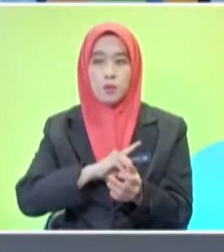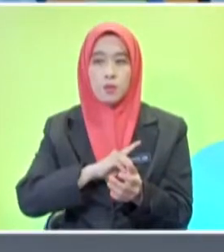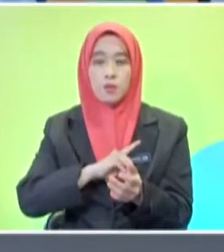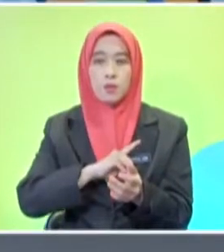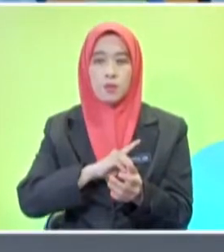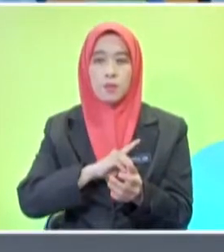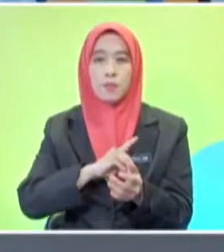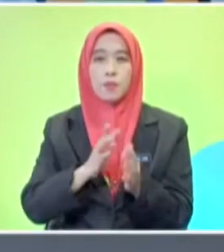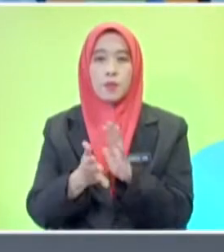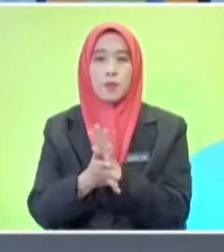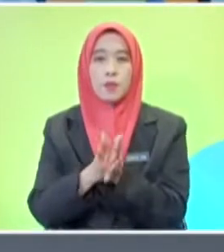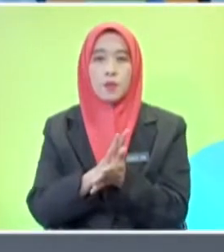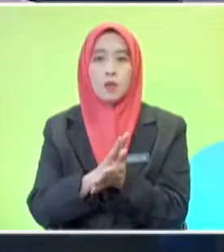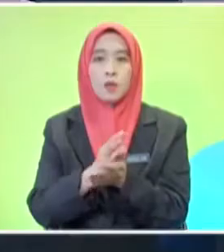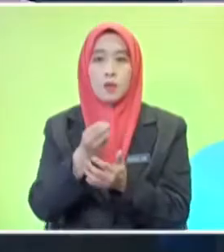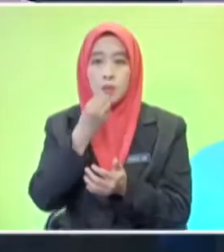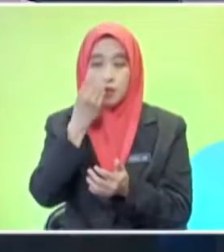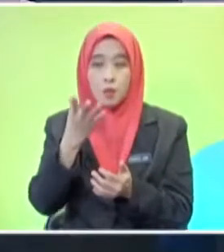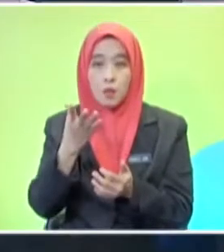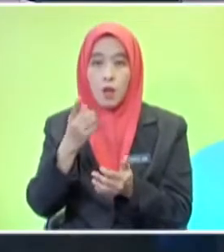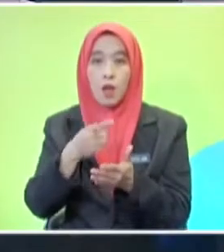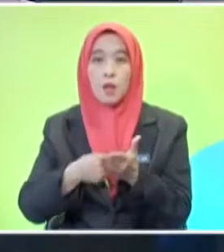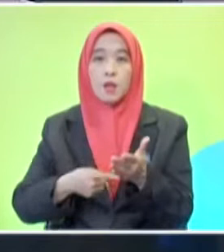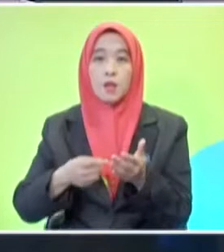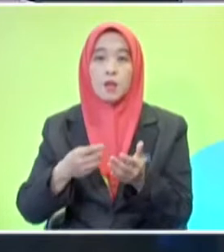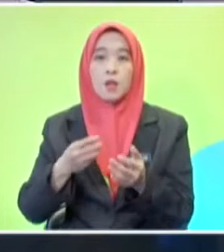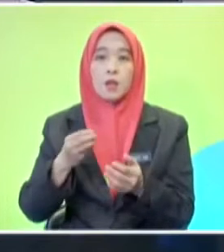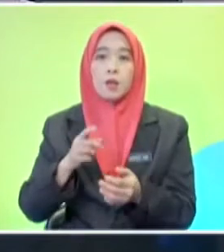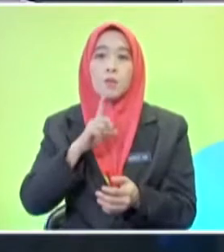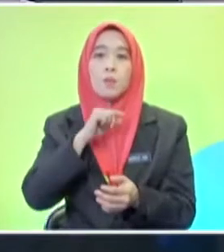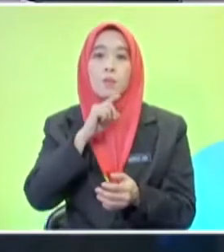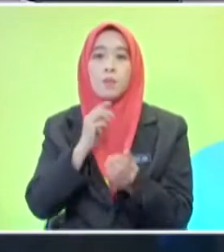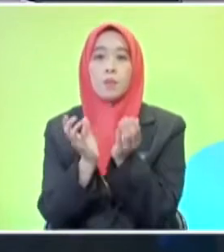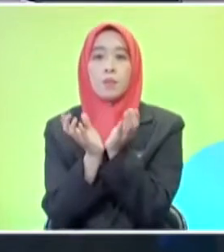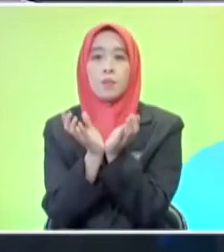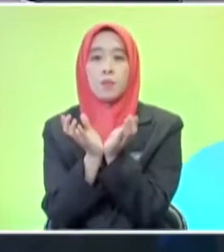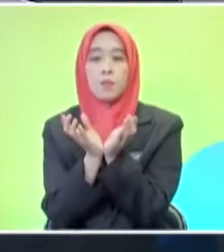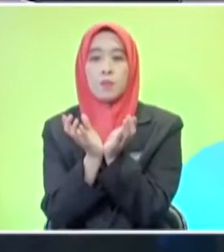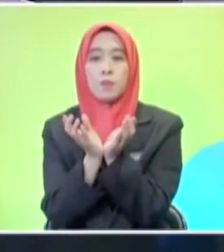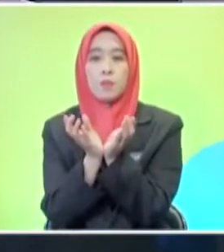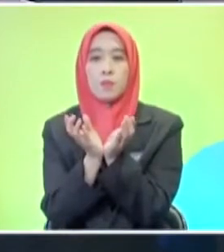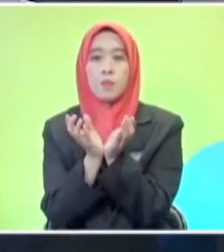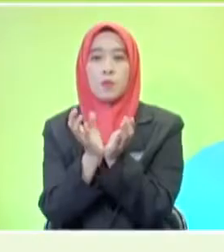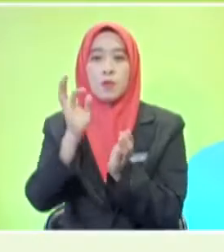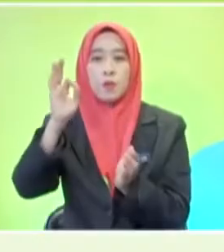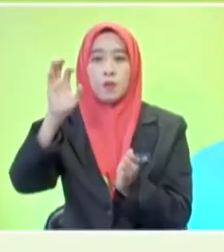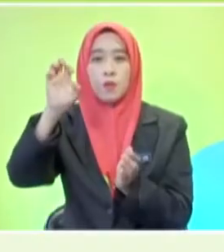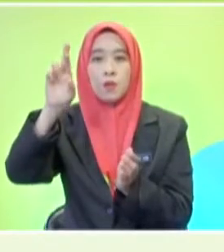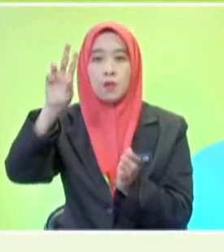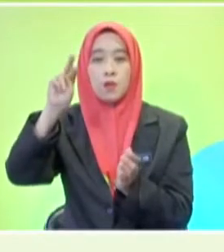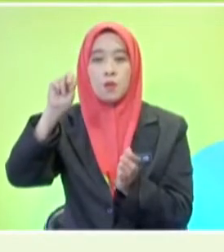orchid. Okay, so let me explain for bird nest fern first. Okay. All right. So the bird nest ferns